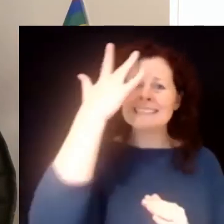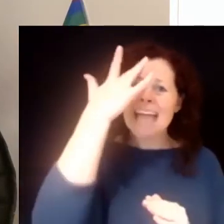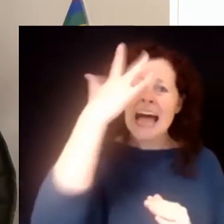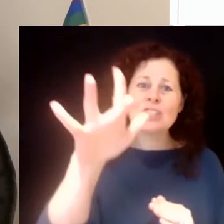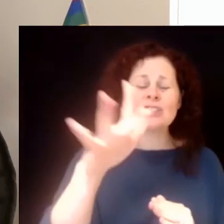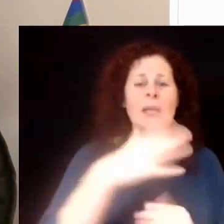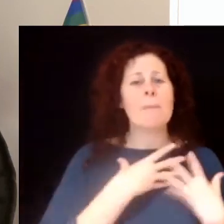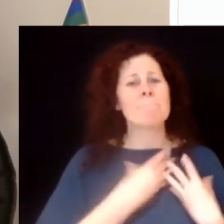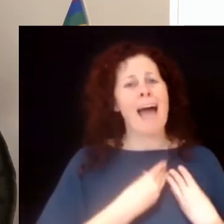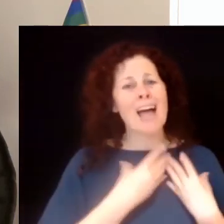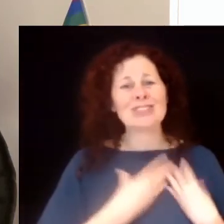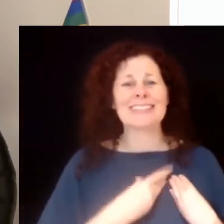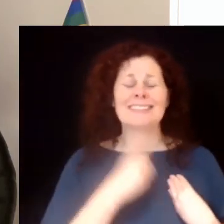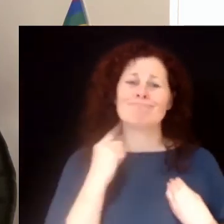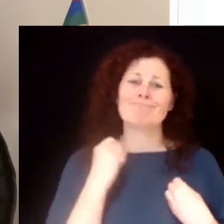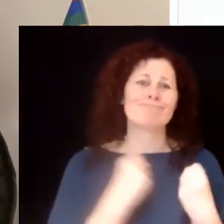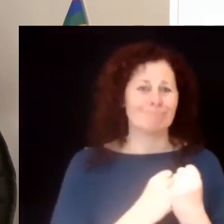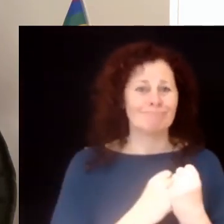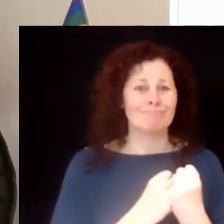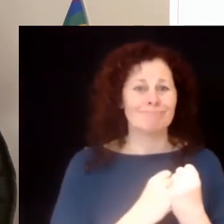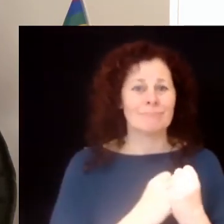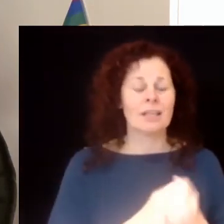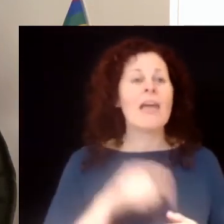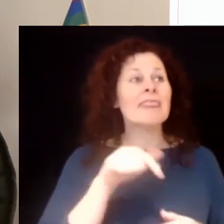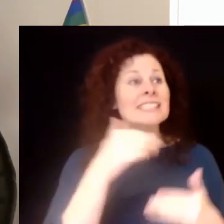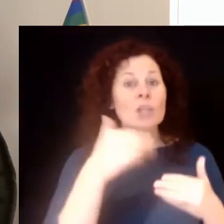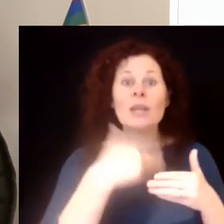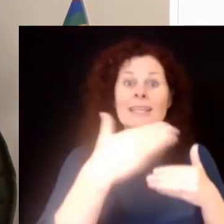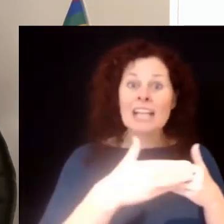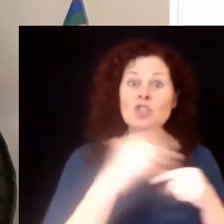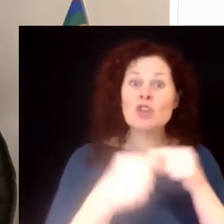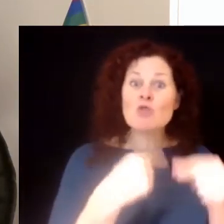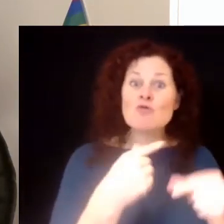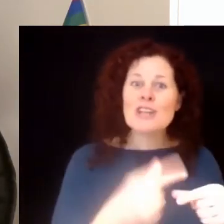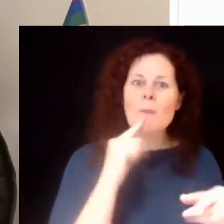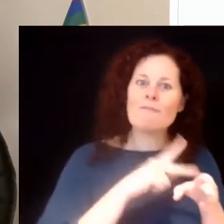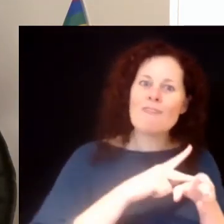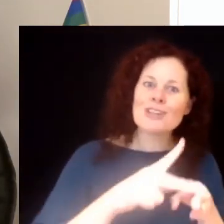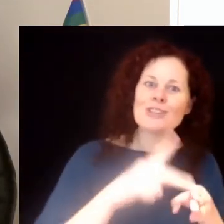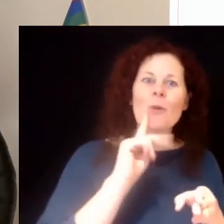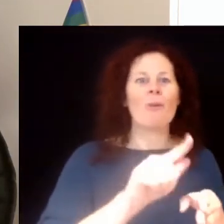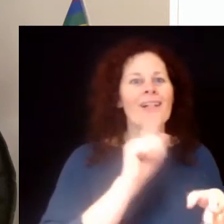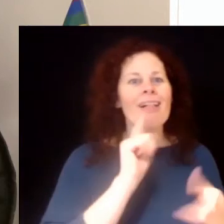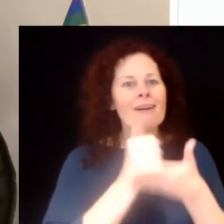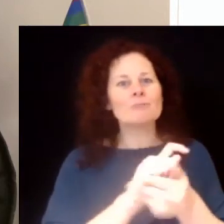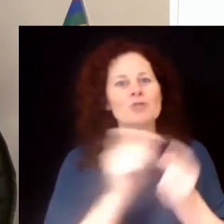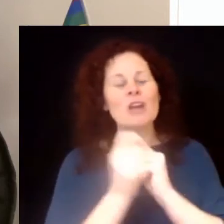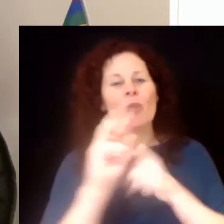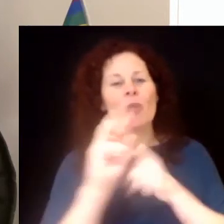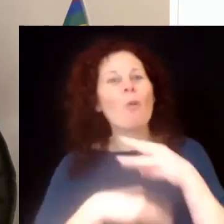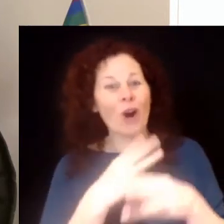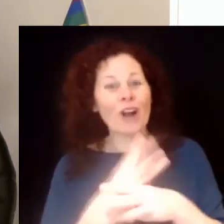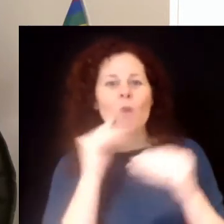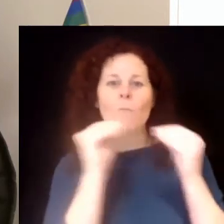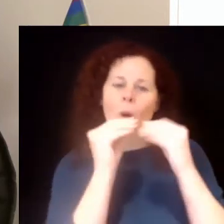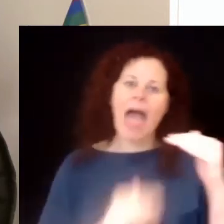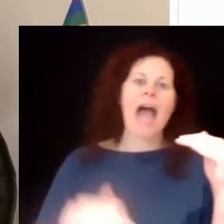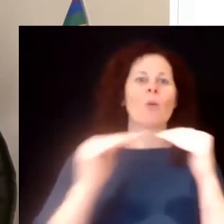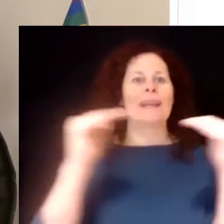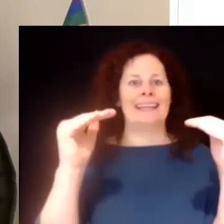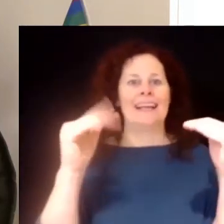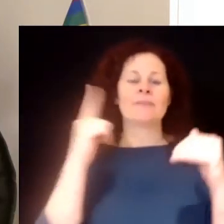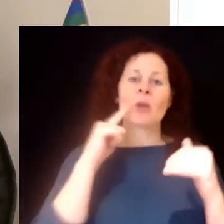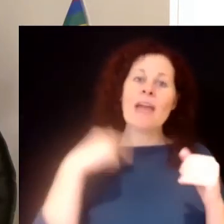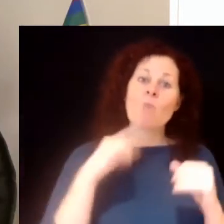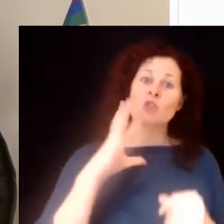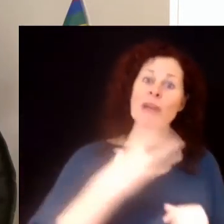the world and pave the way for social equity. Today, we have more and more queer, transgender, and people of color who seek higher education. Soon, these people are going to fulfill